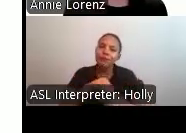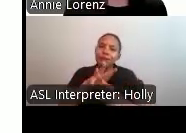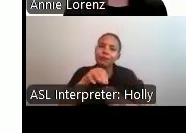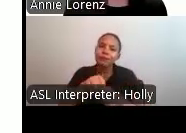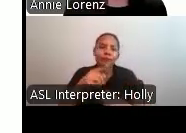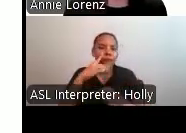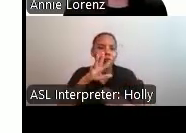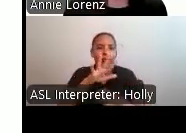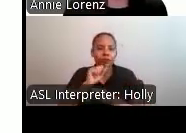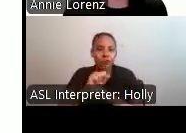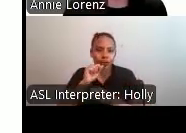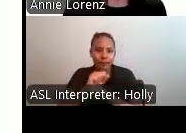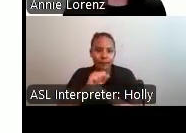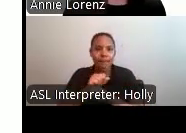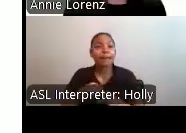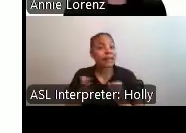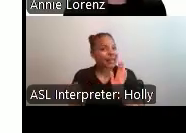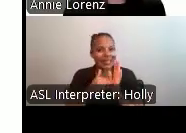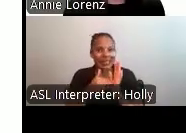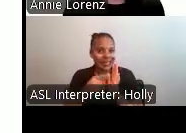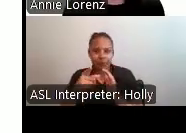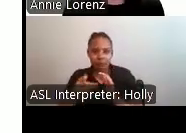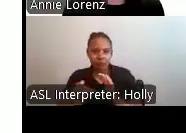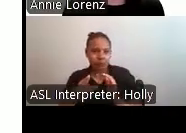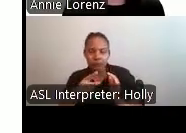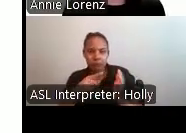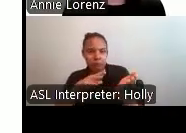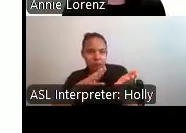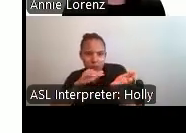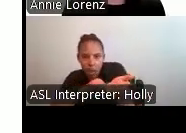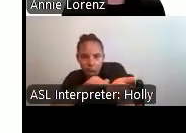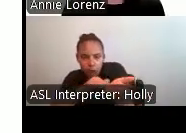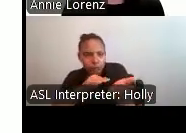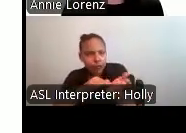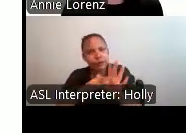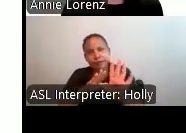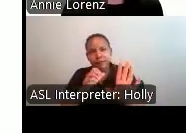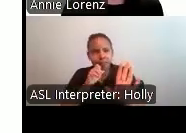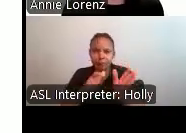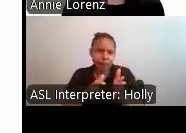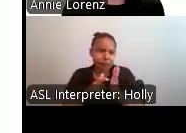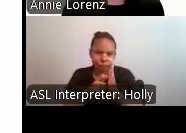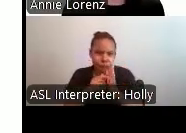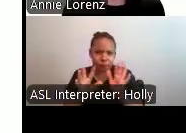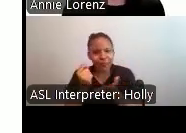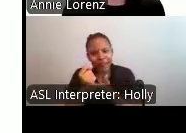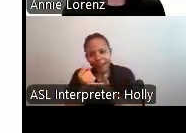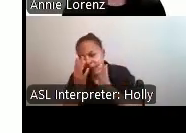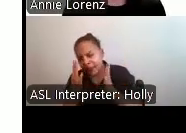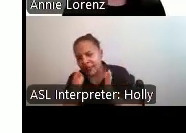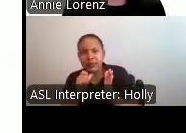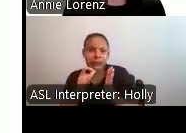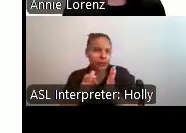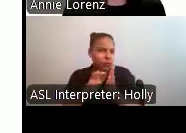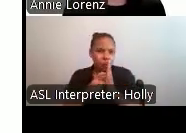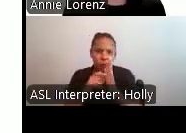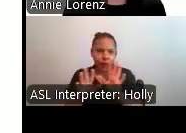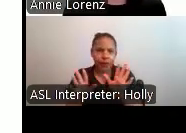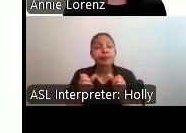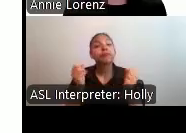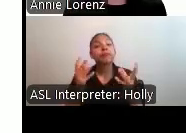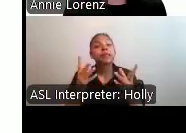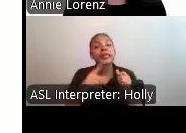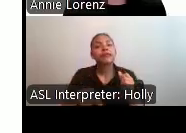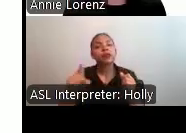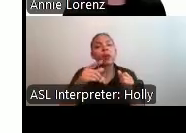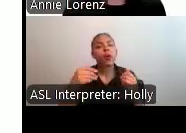opens the right doors. Many of you already partner with mental health providers or have referral systems in place. This